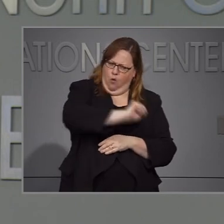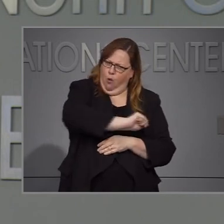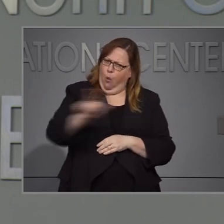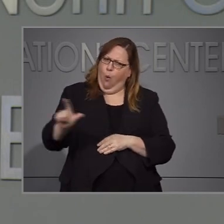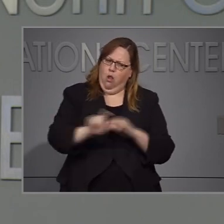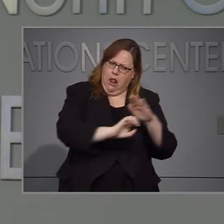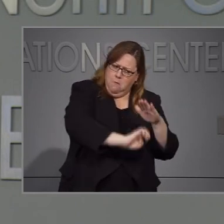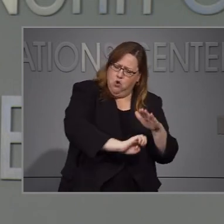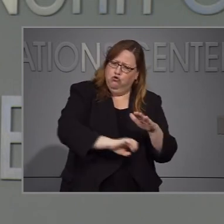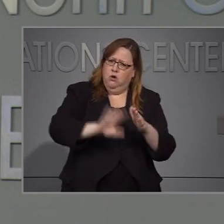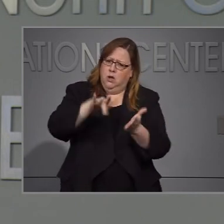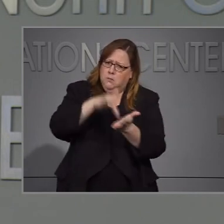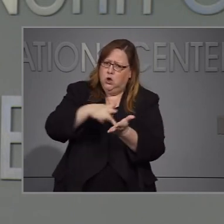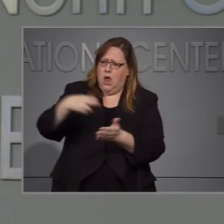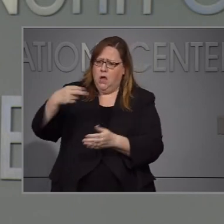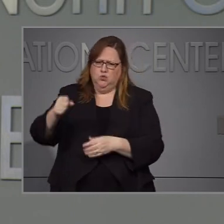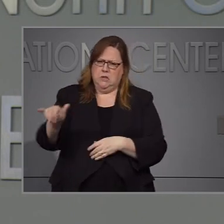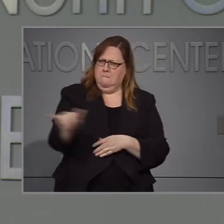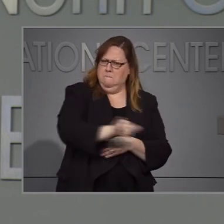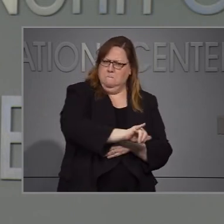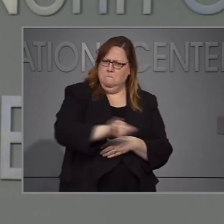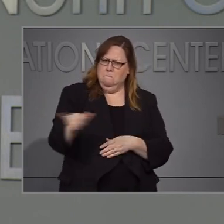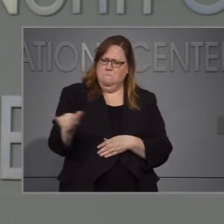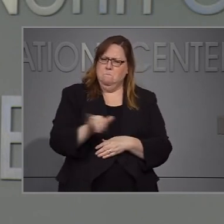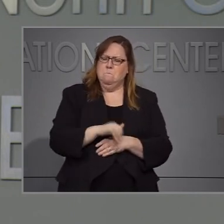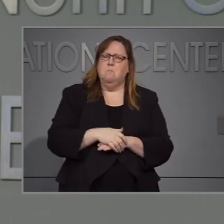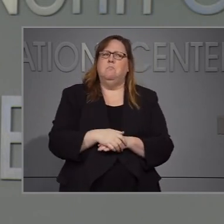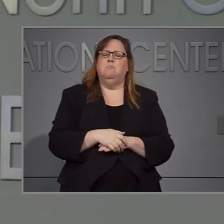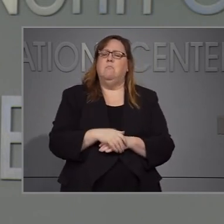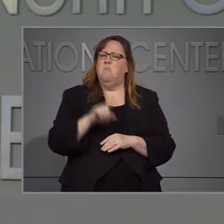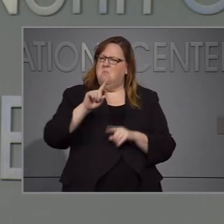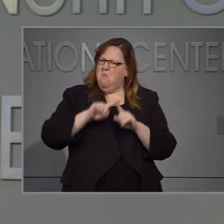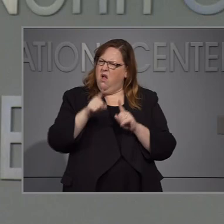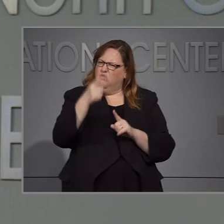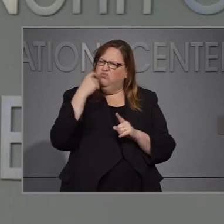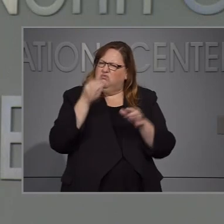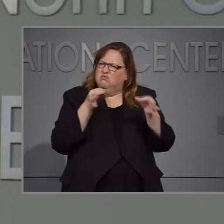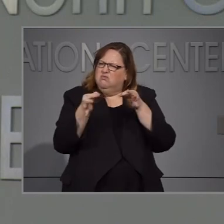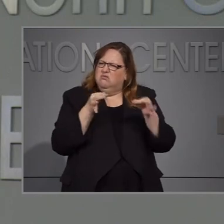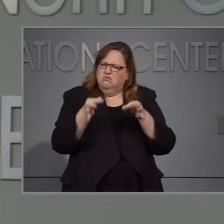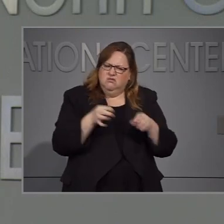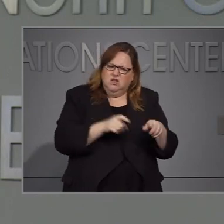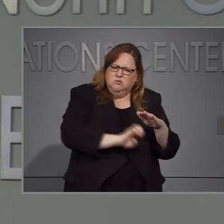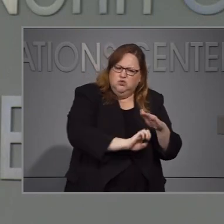more likely to be able to transmit this virus than the younger